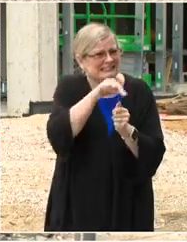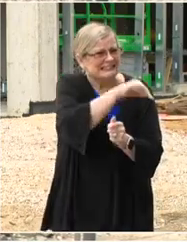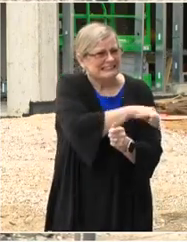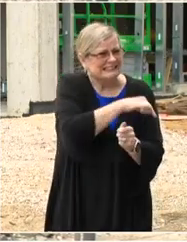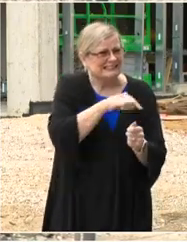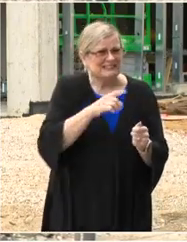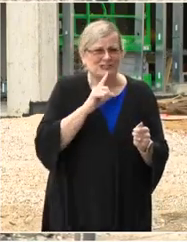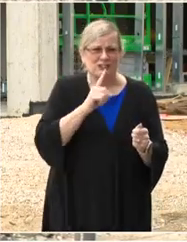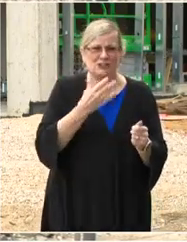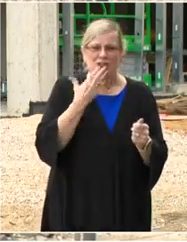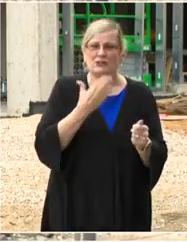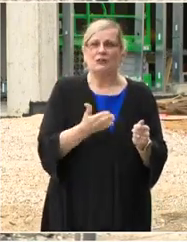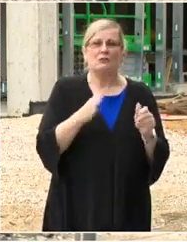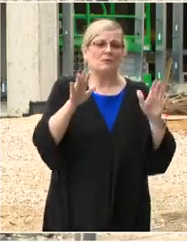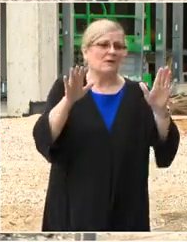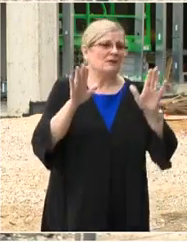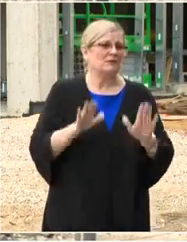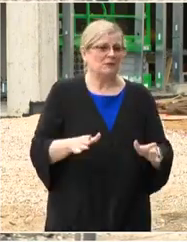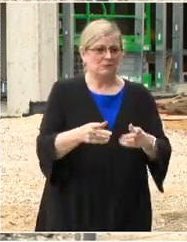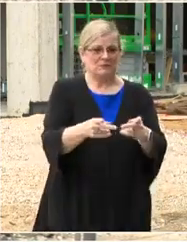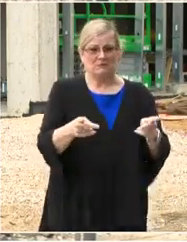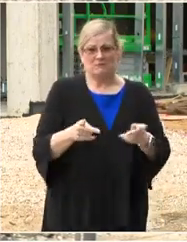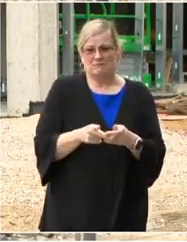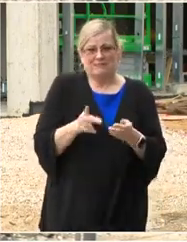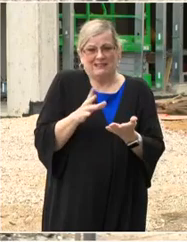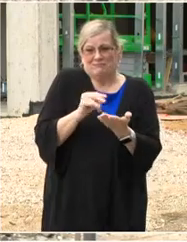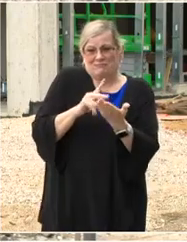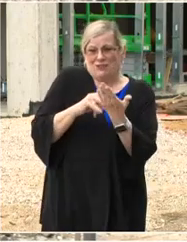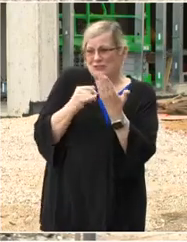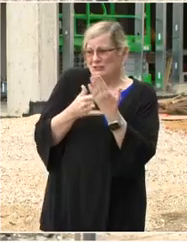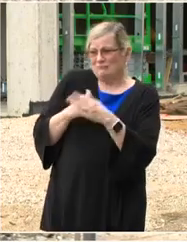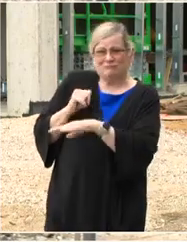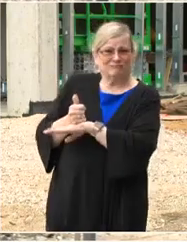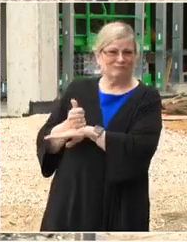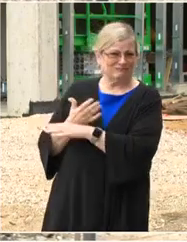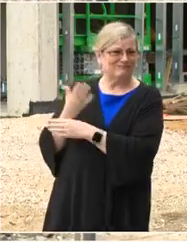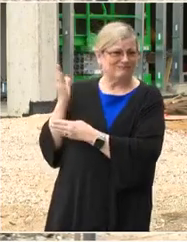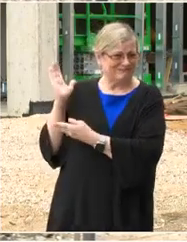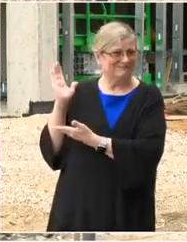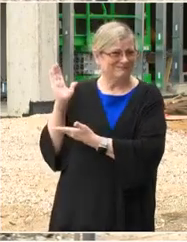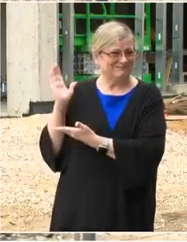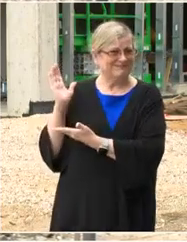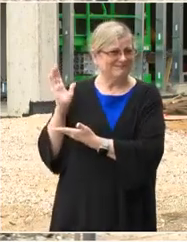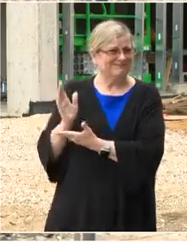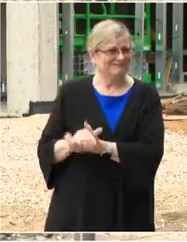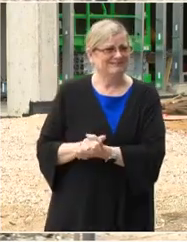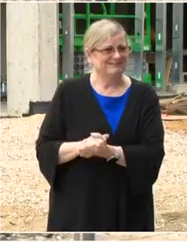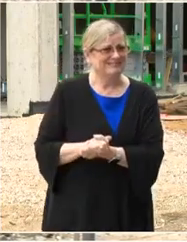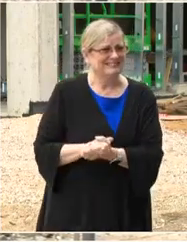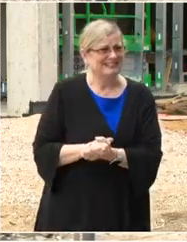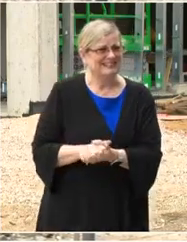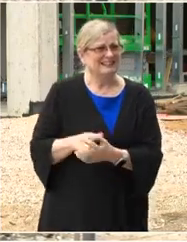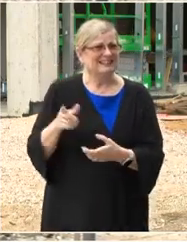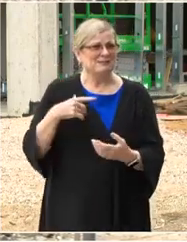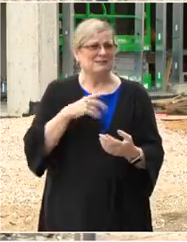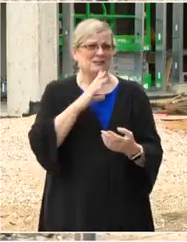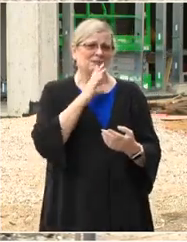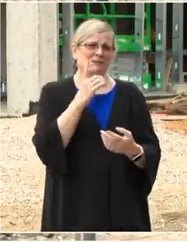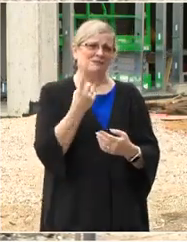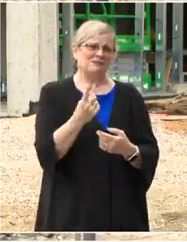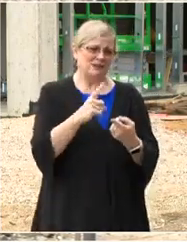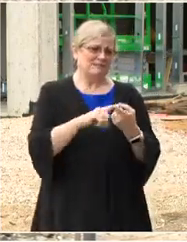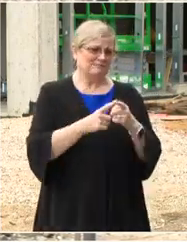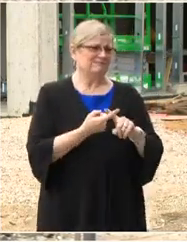and it's a terrific project, and I know my colleague Ms. George is going to talk about that in a